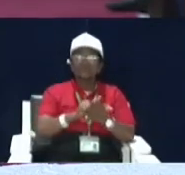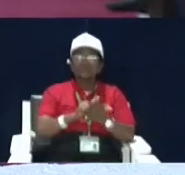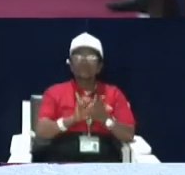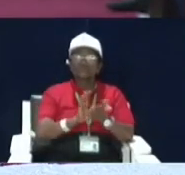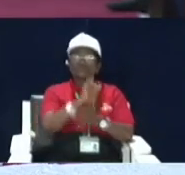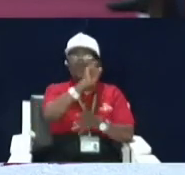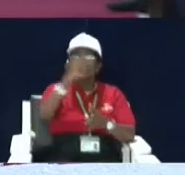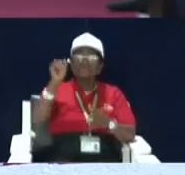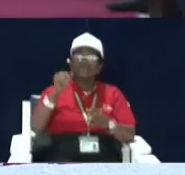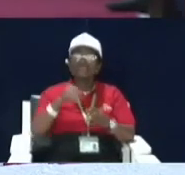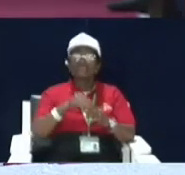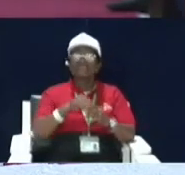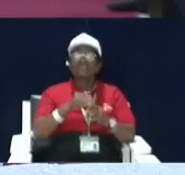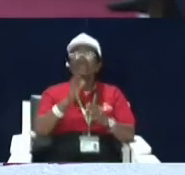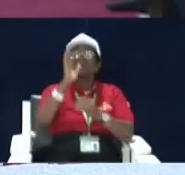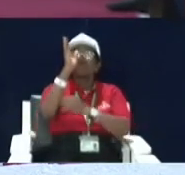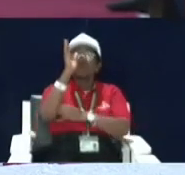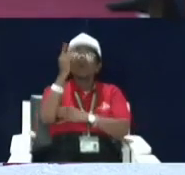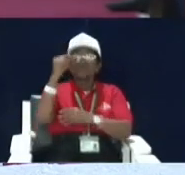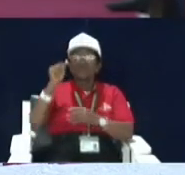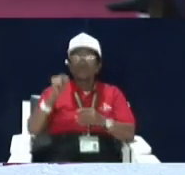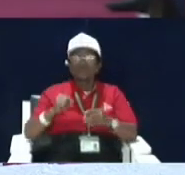How many wonders